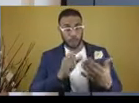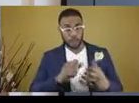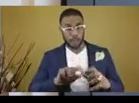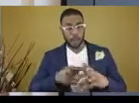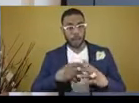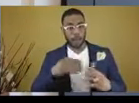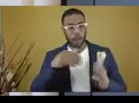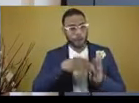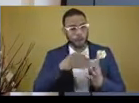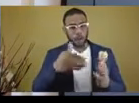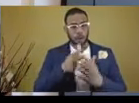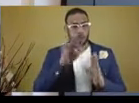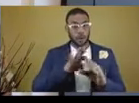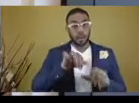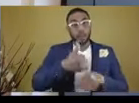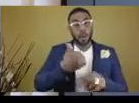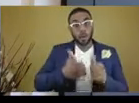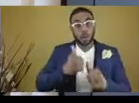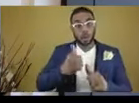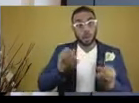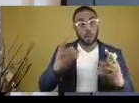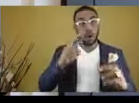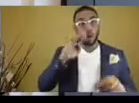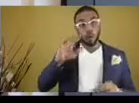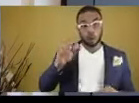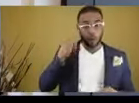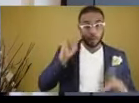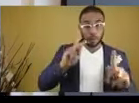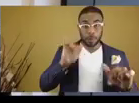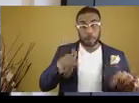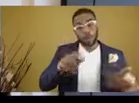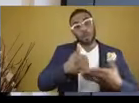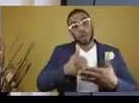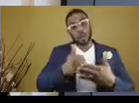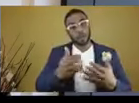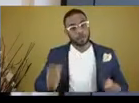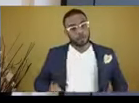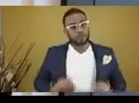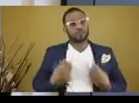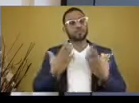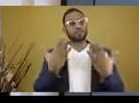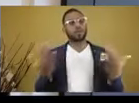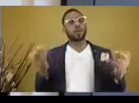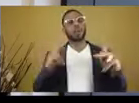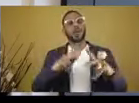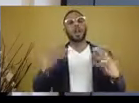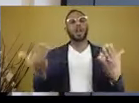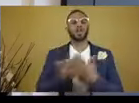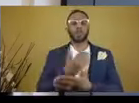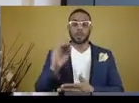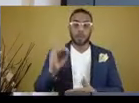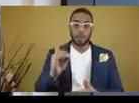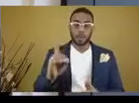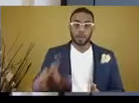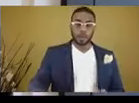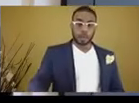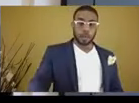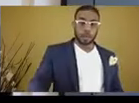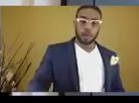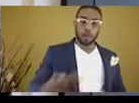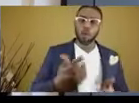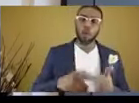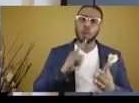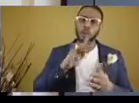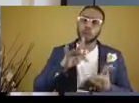base of which was multiracial. For the people that you helped energize to bring about a new democracy, what were the